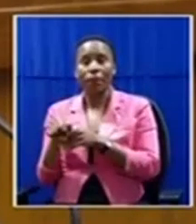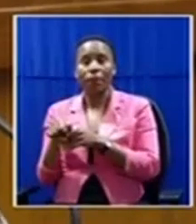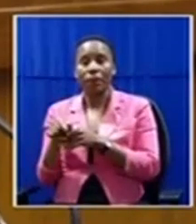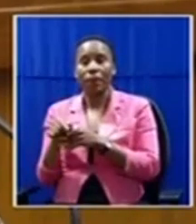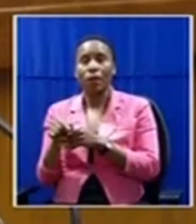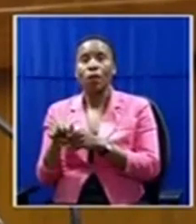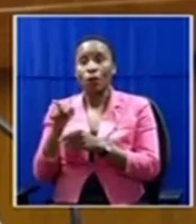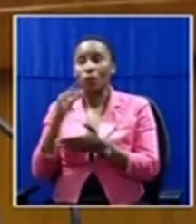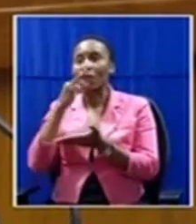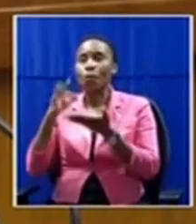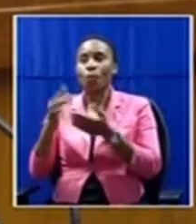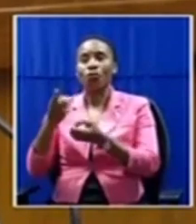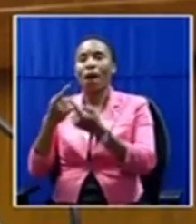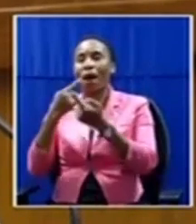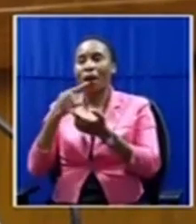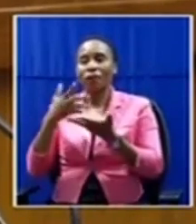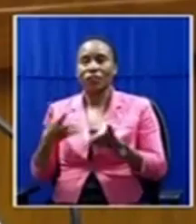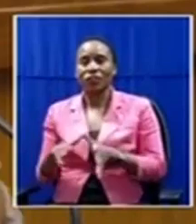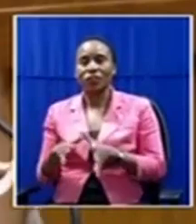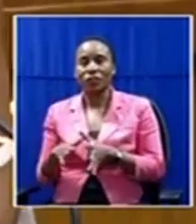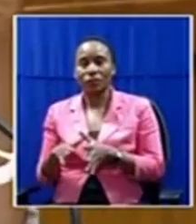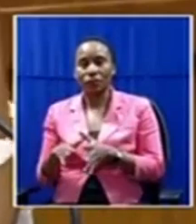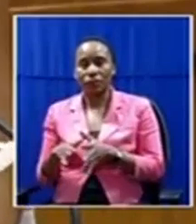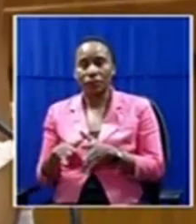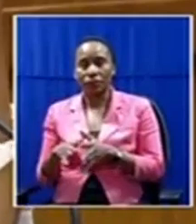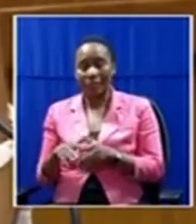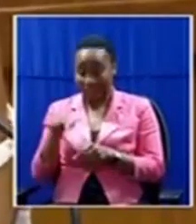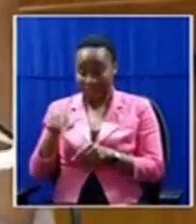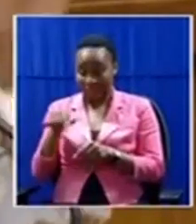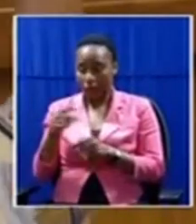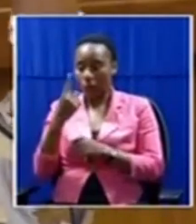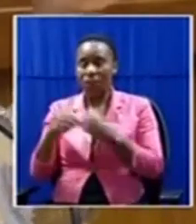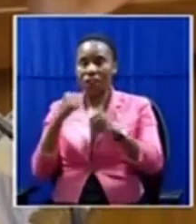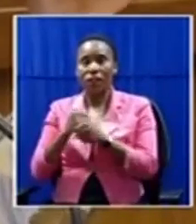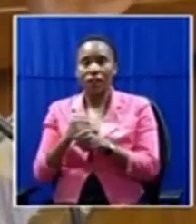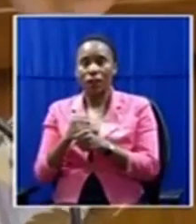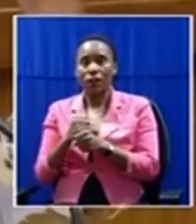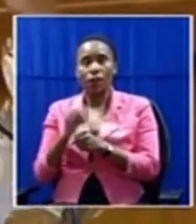have proposed to us that this 1 year, you know, they